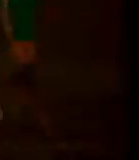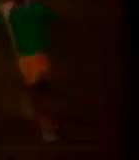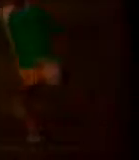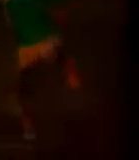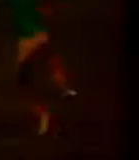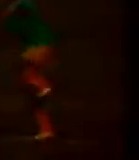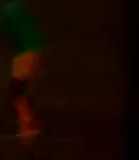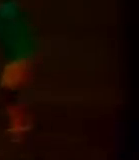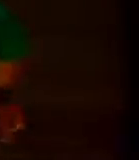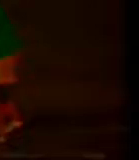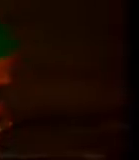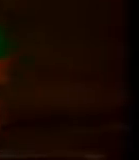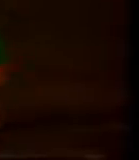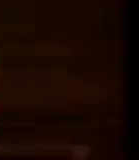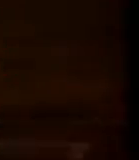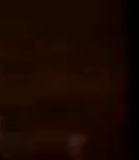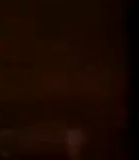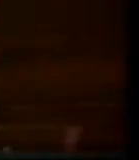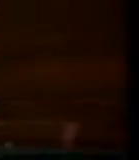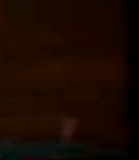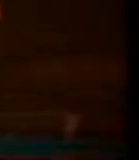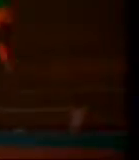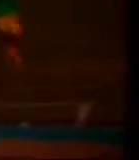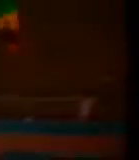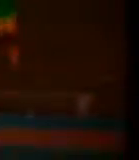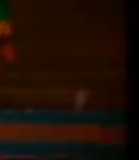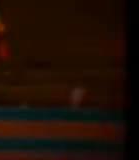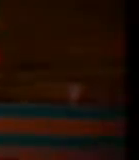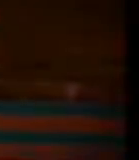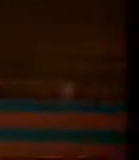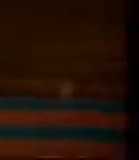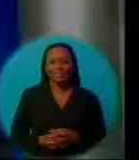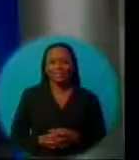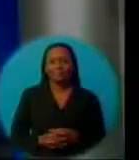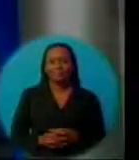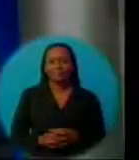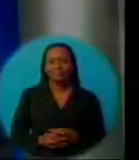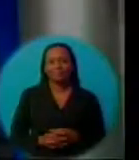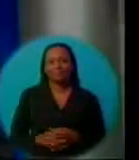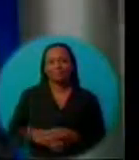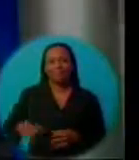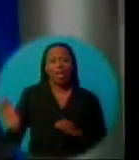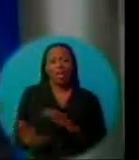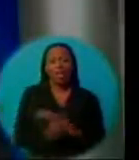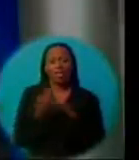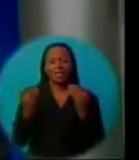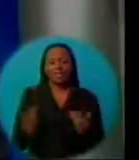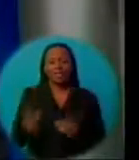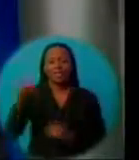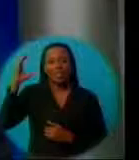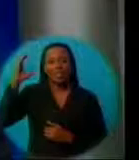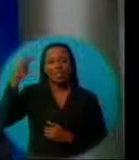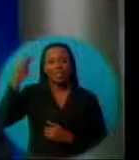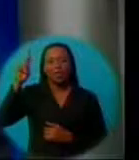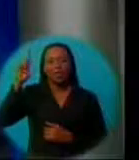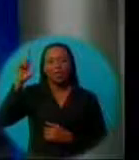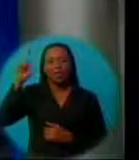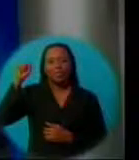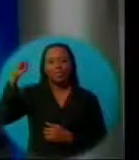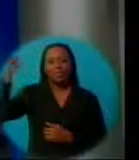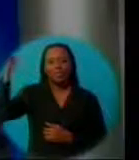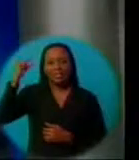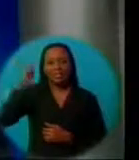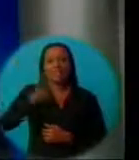And sure now, it's all over. Cricket news now. Chris Gale's Royal Challengers